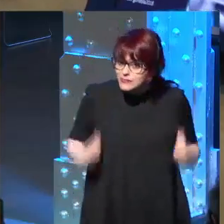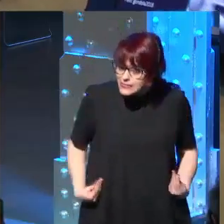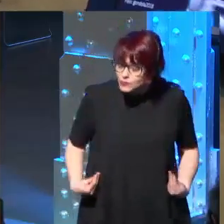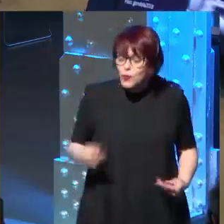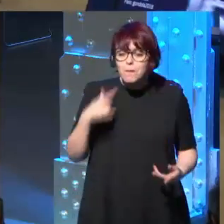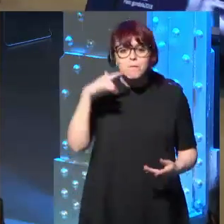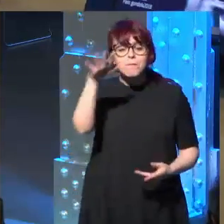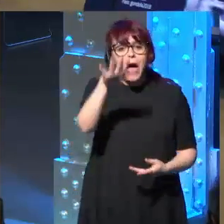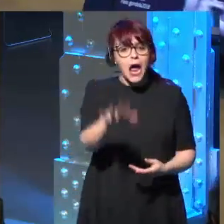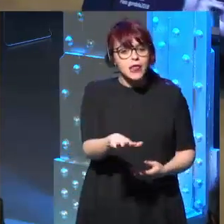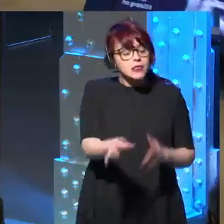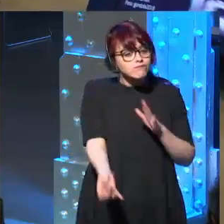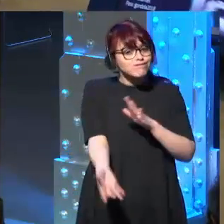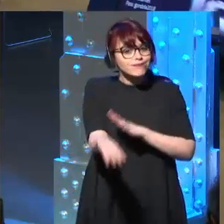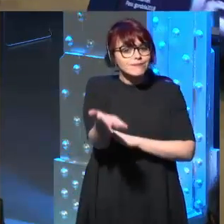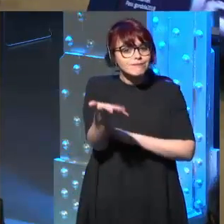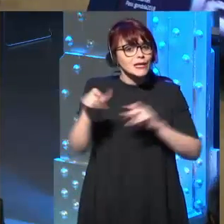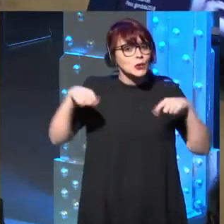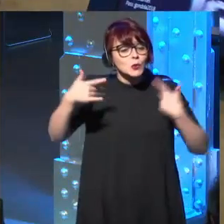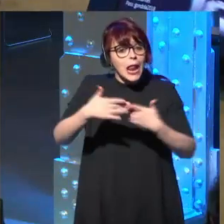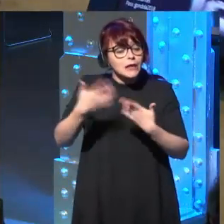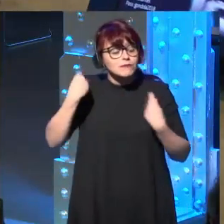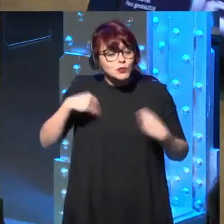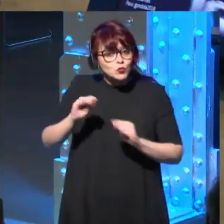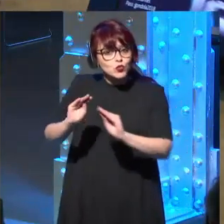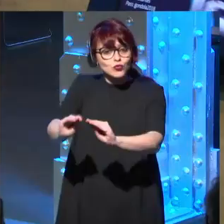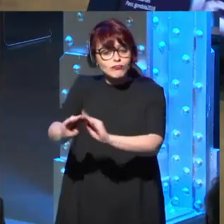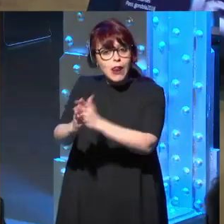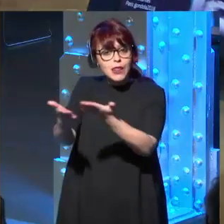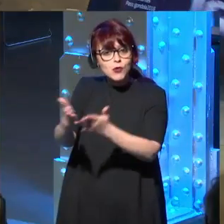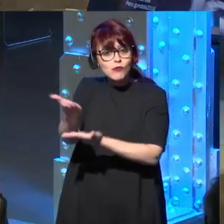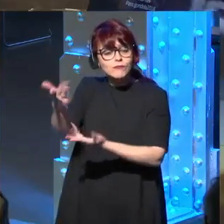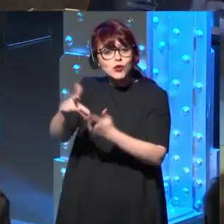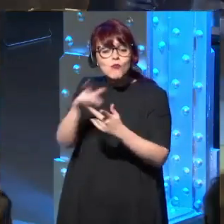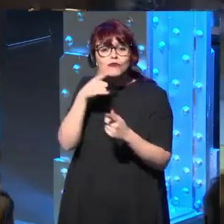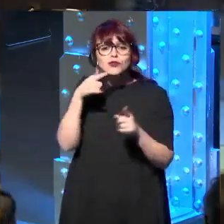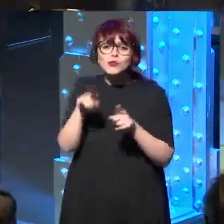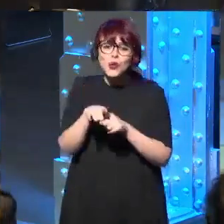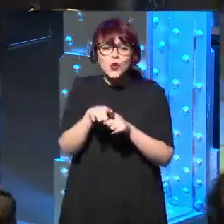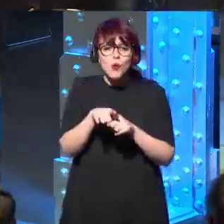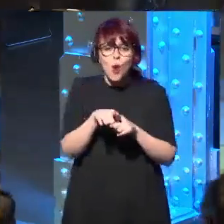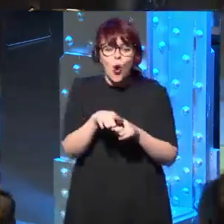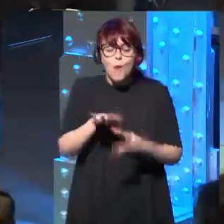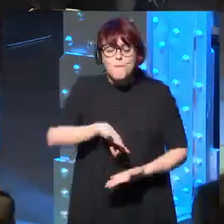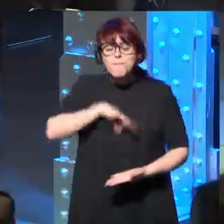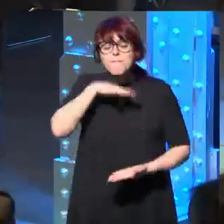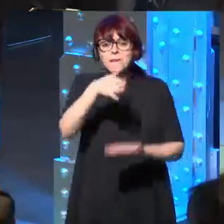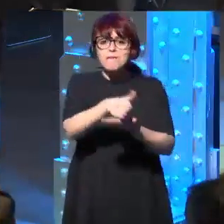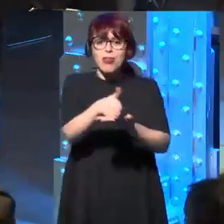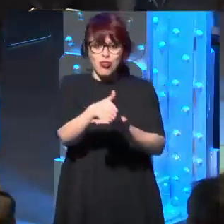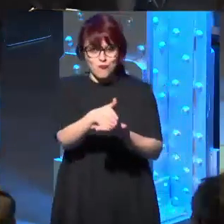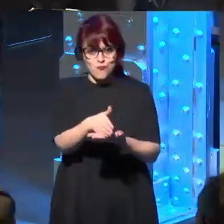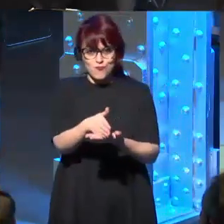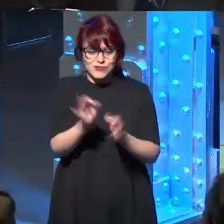it? It seems to have been written by the book itself, that you have just been a